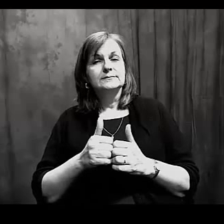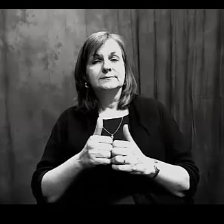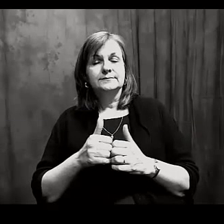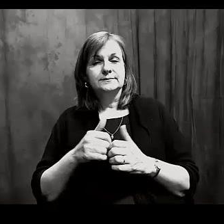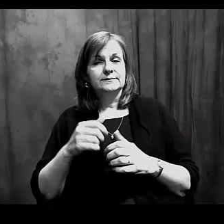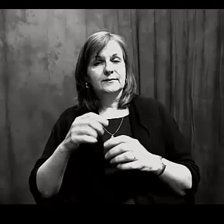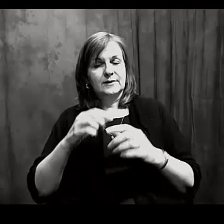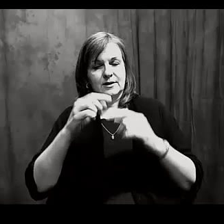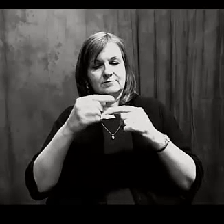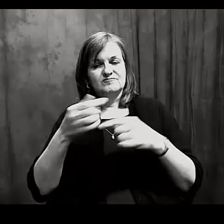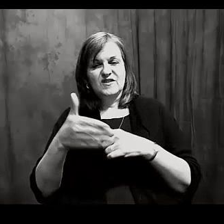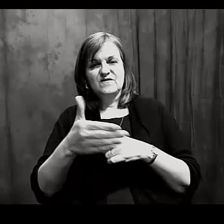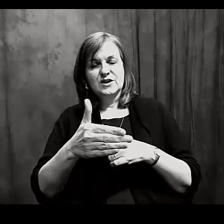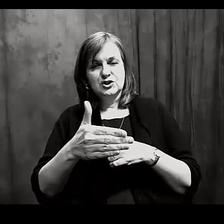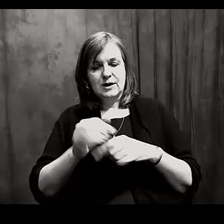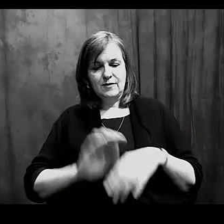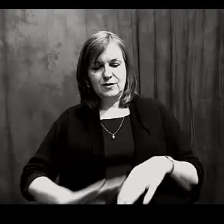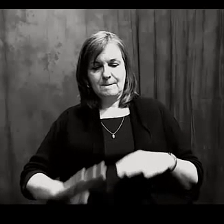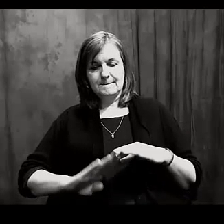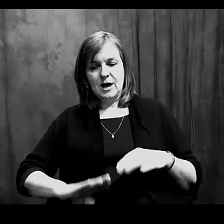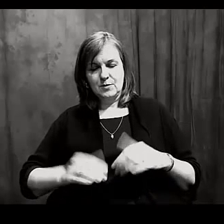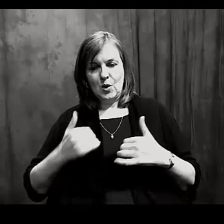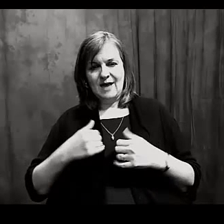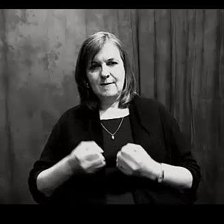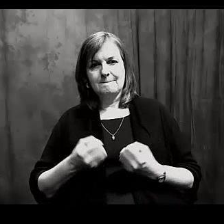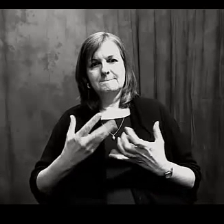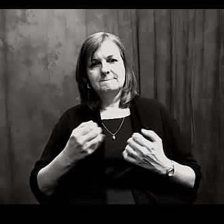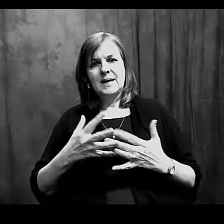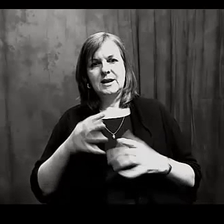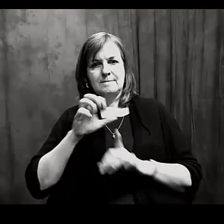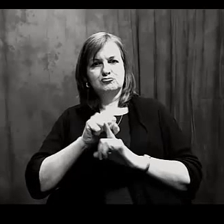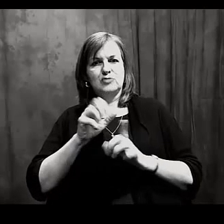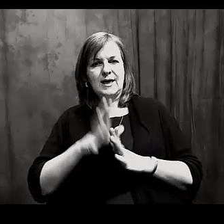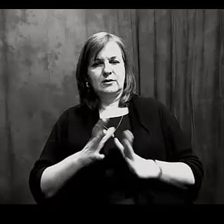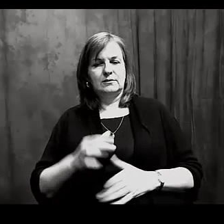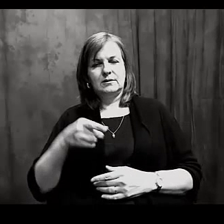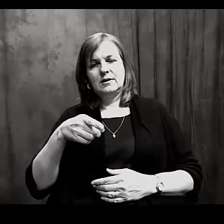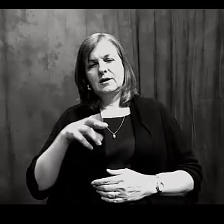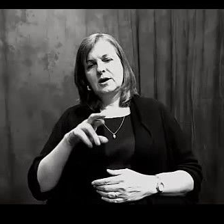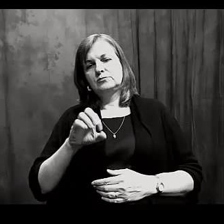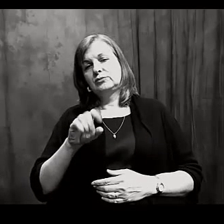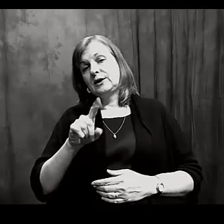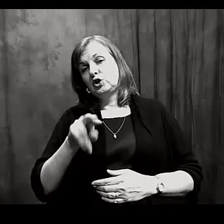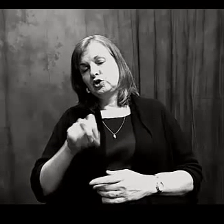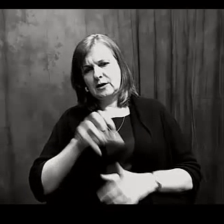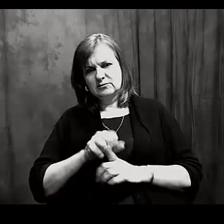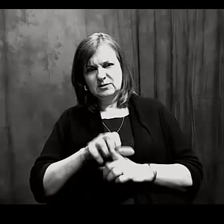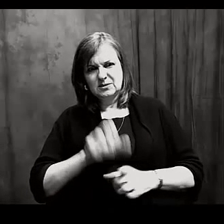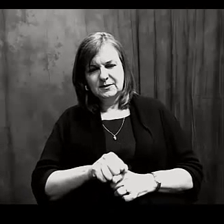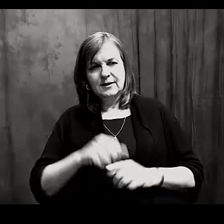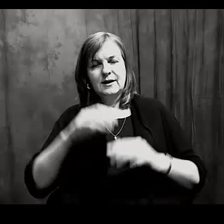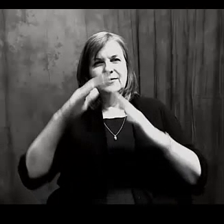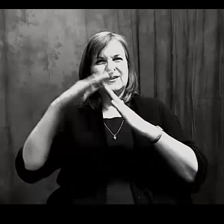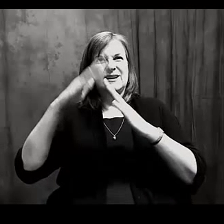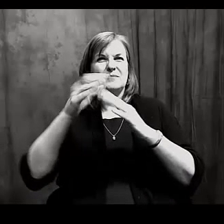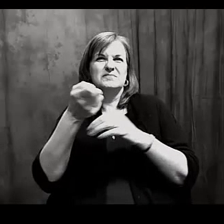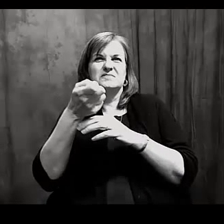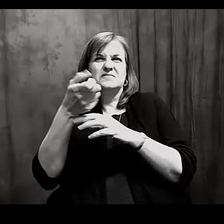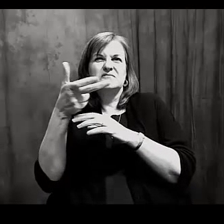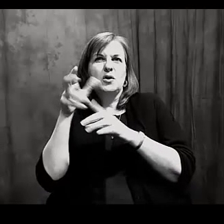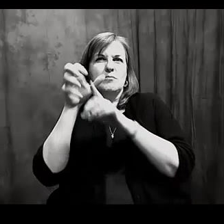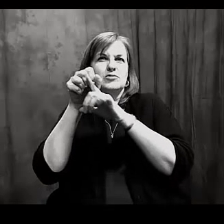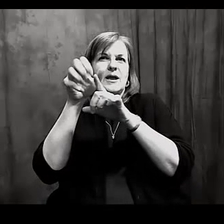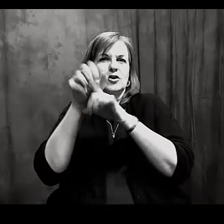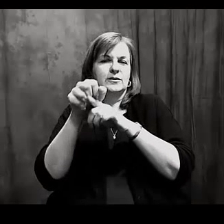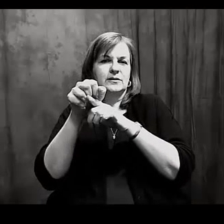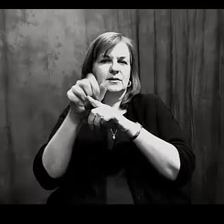of predators, so this is high predation at the bottom of my figure here, low predation at the top, can actually